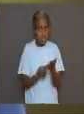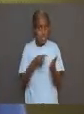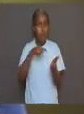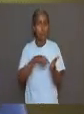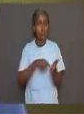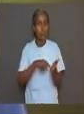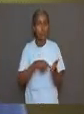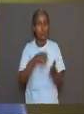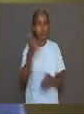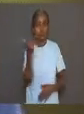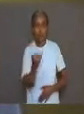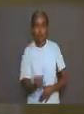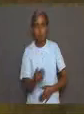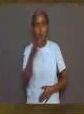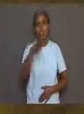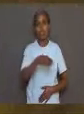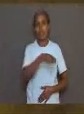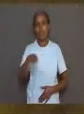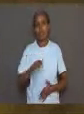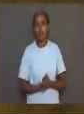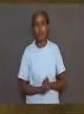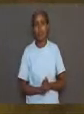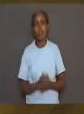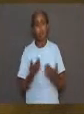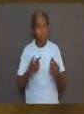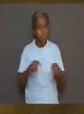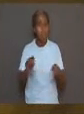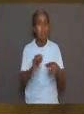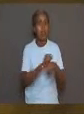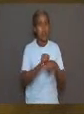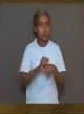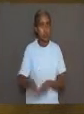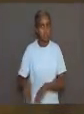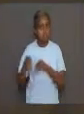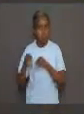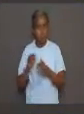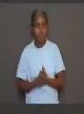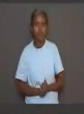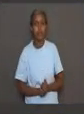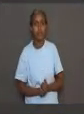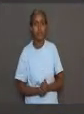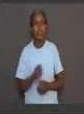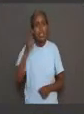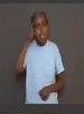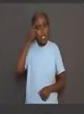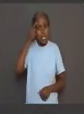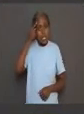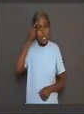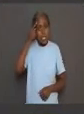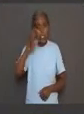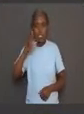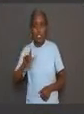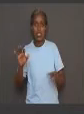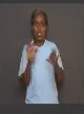to draw the graph. Let us try an activity, students. Consider the